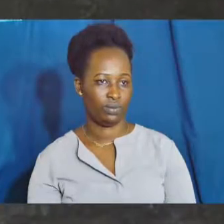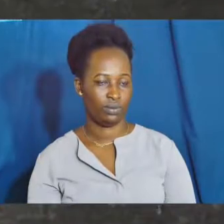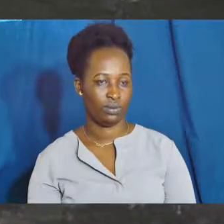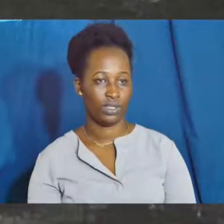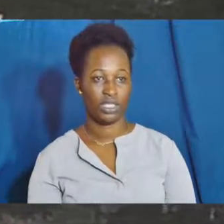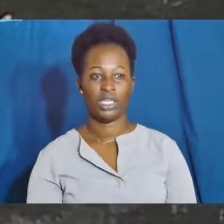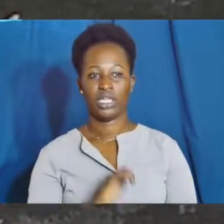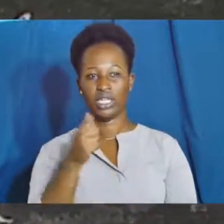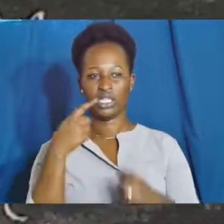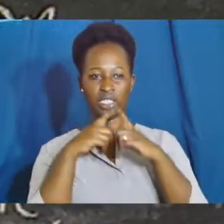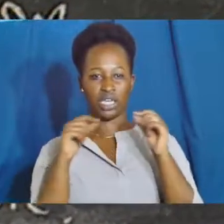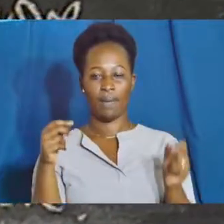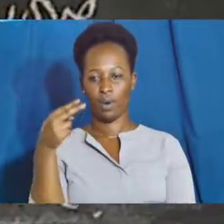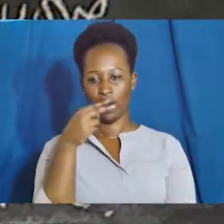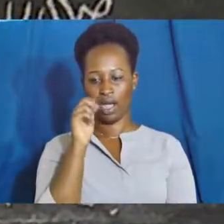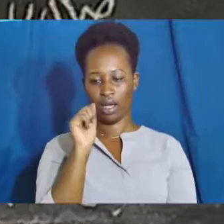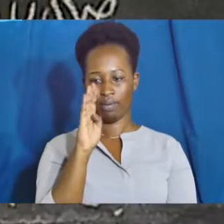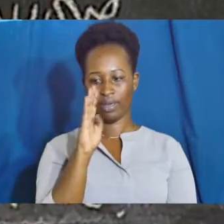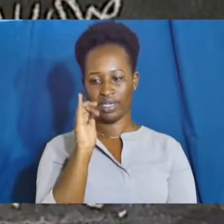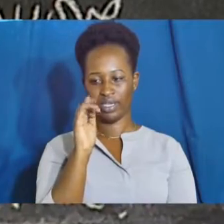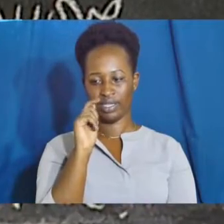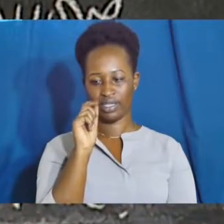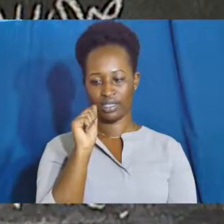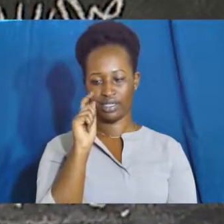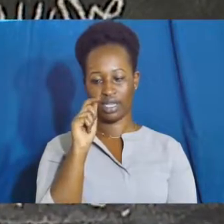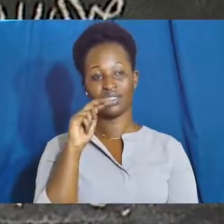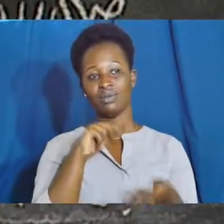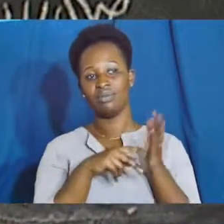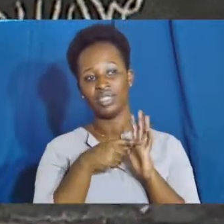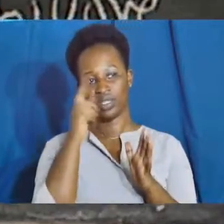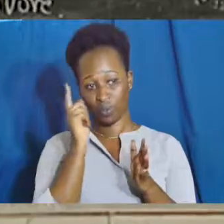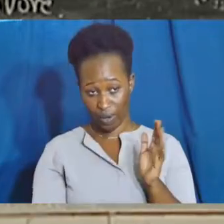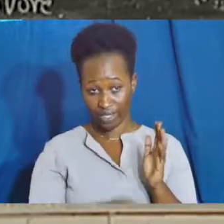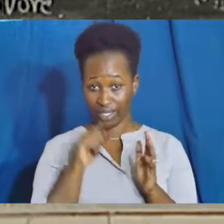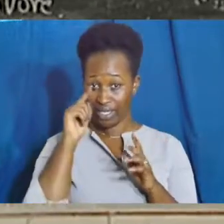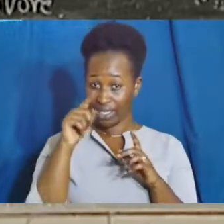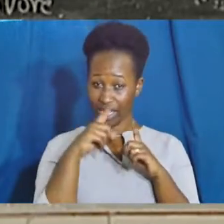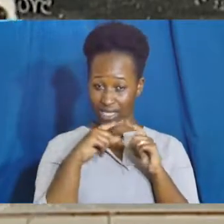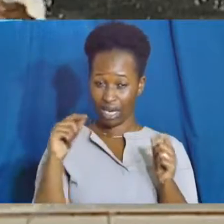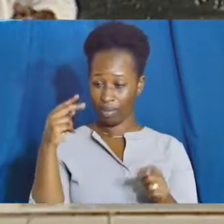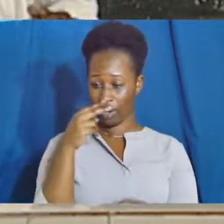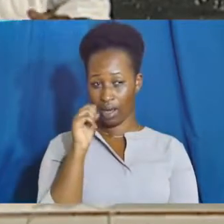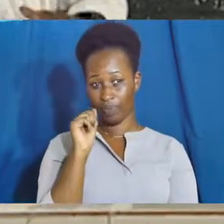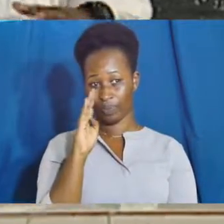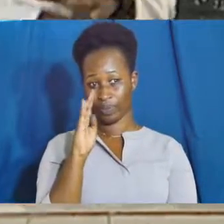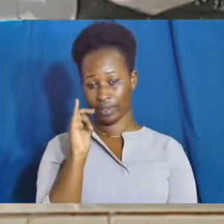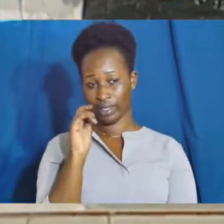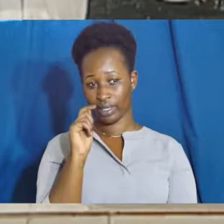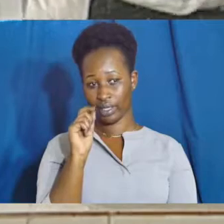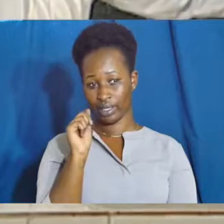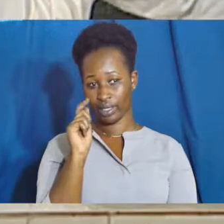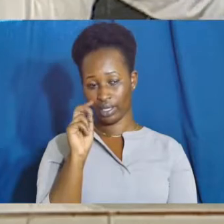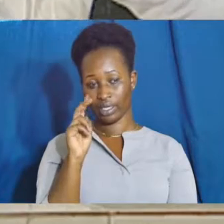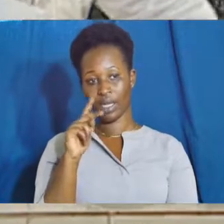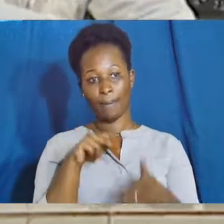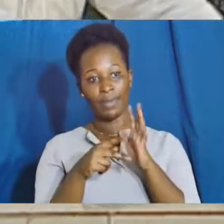What does the term habitat mean? The term habitat means the